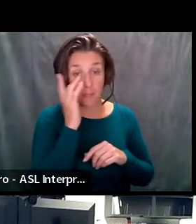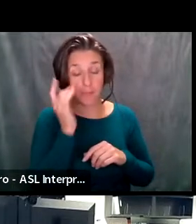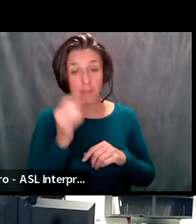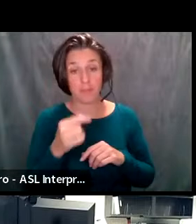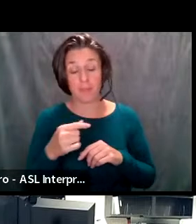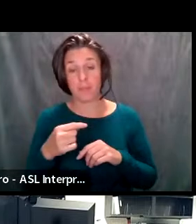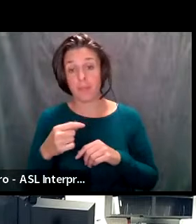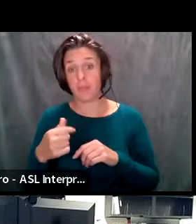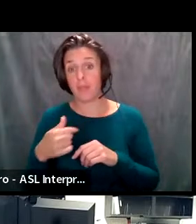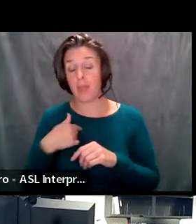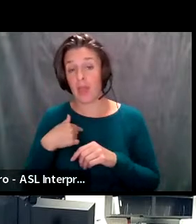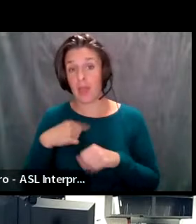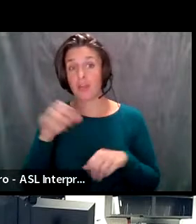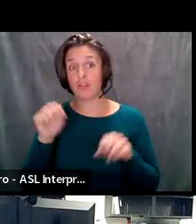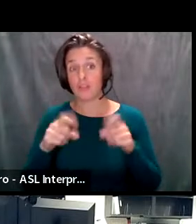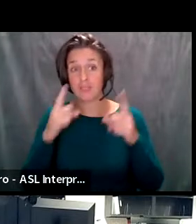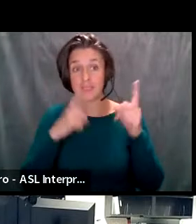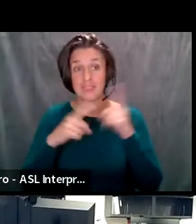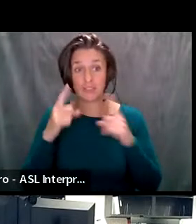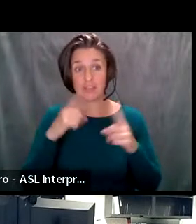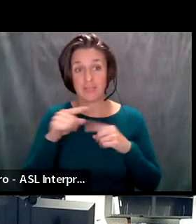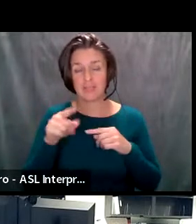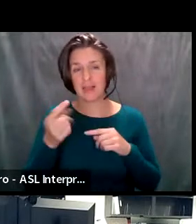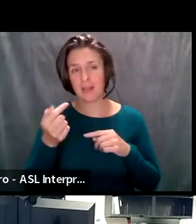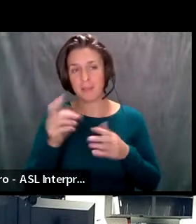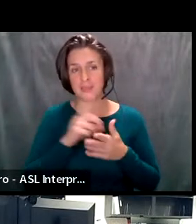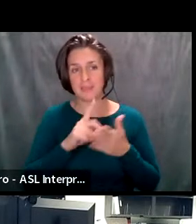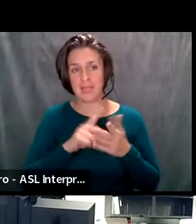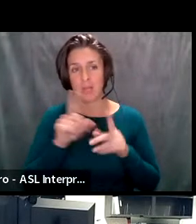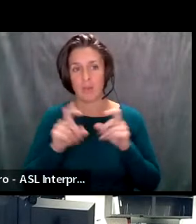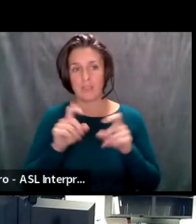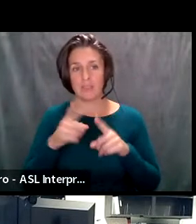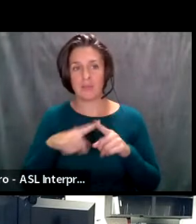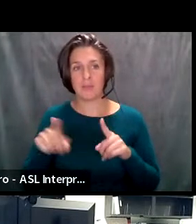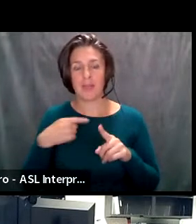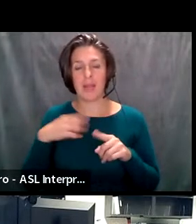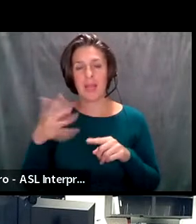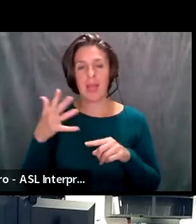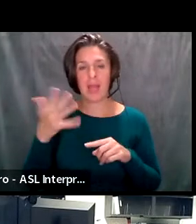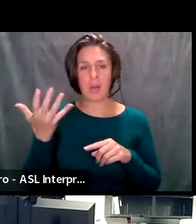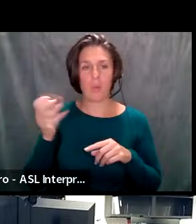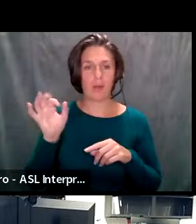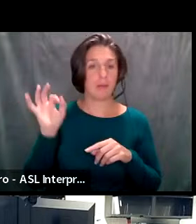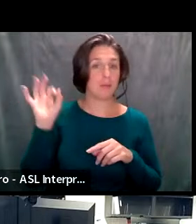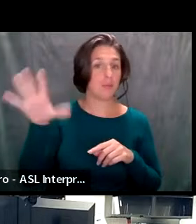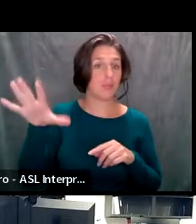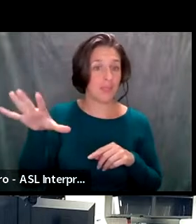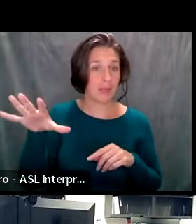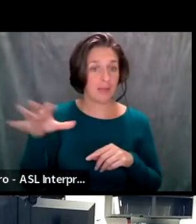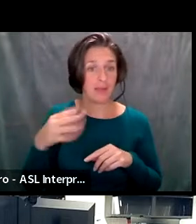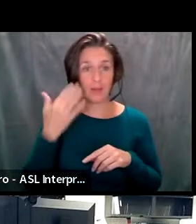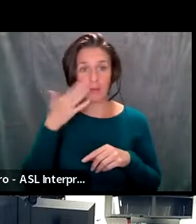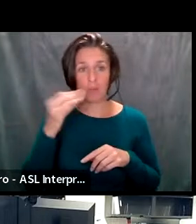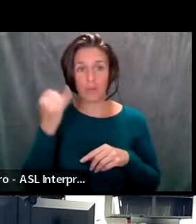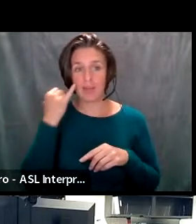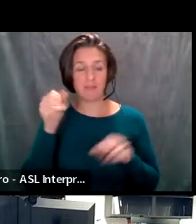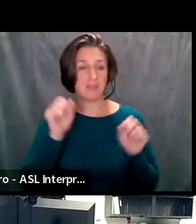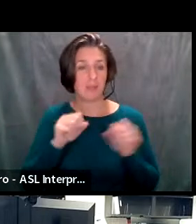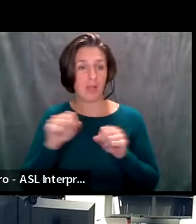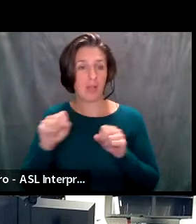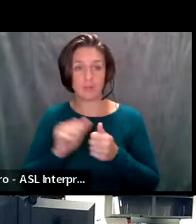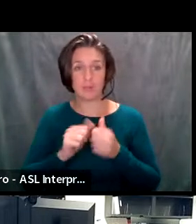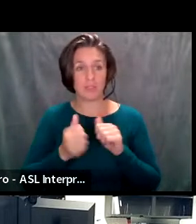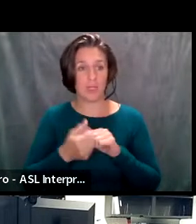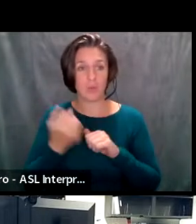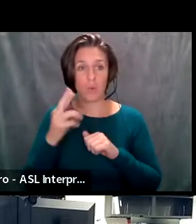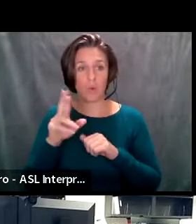I could consider this a bit of a design question, but I just kind of wanted to get this out there, and I don't know if it's possible to be changed or